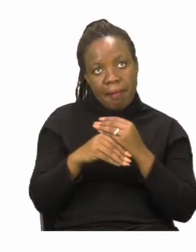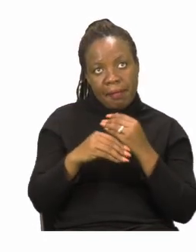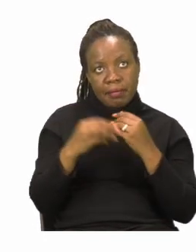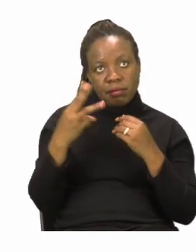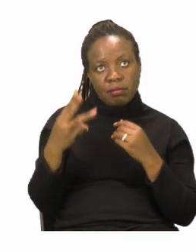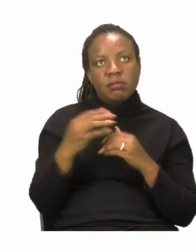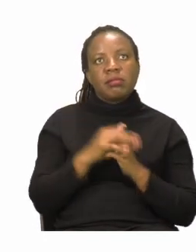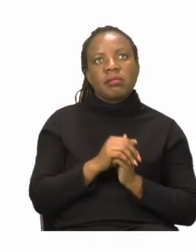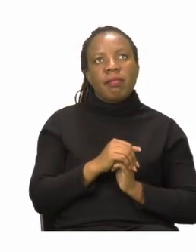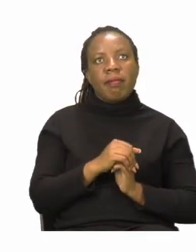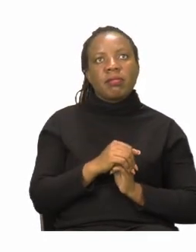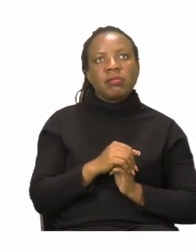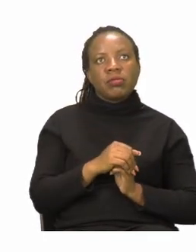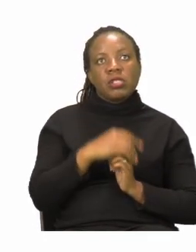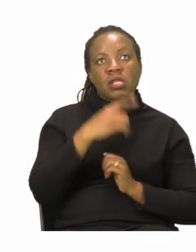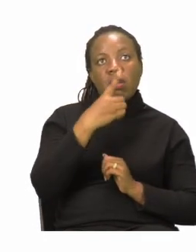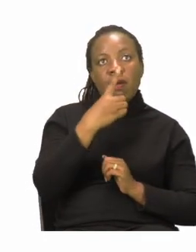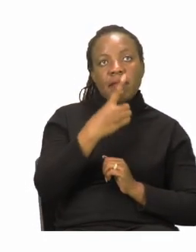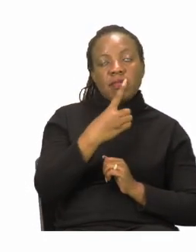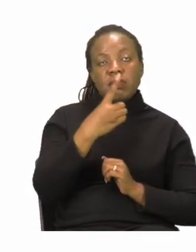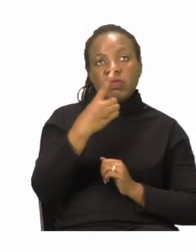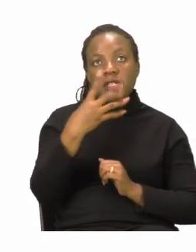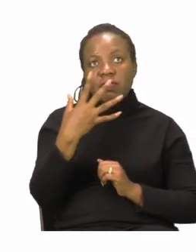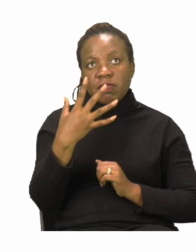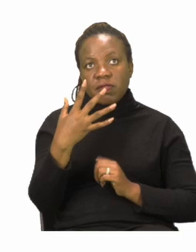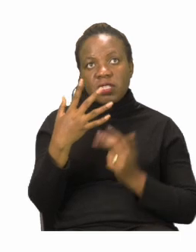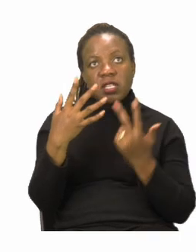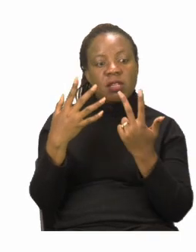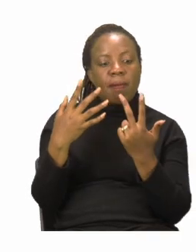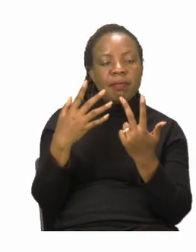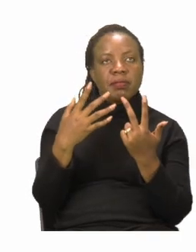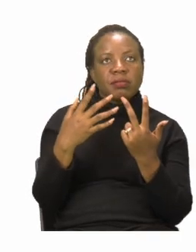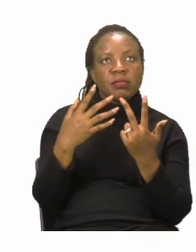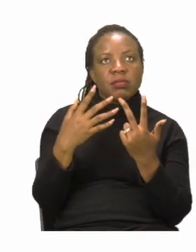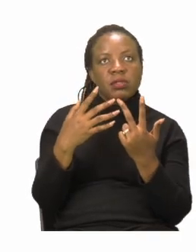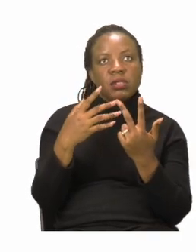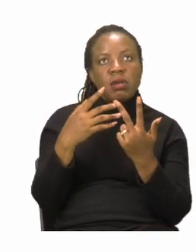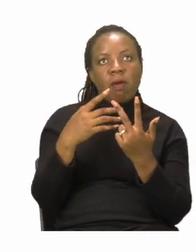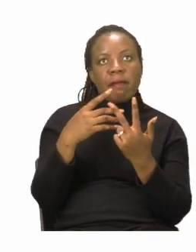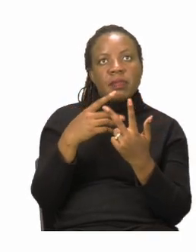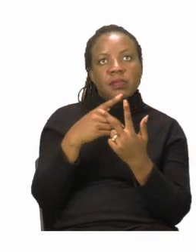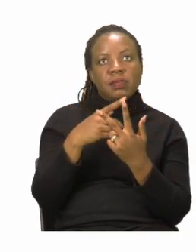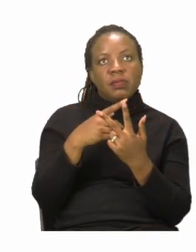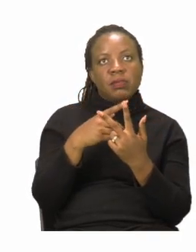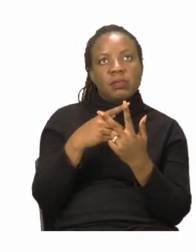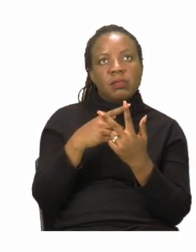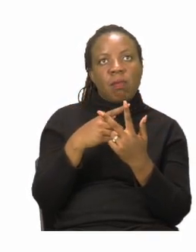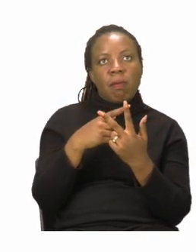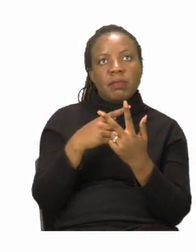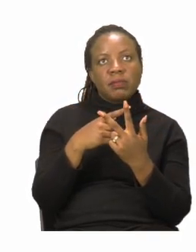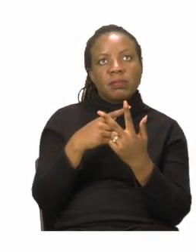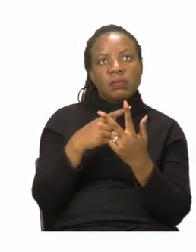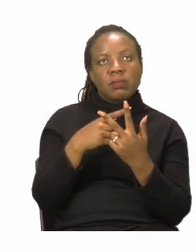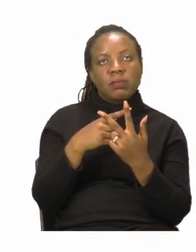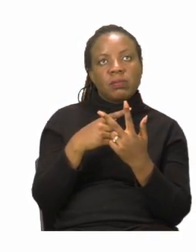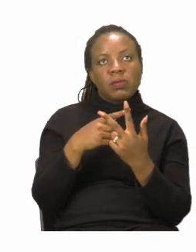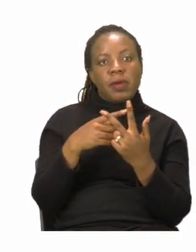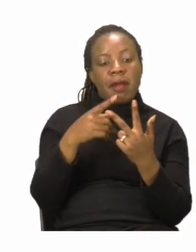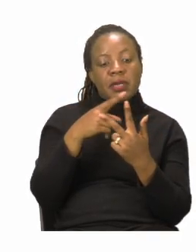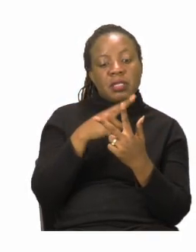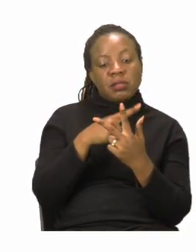there 15. Then we have the number 18. Now if you count in